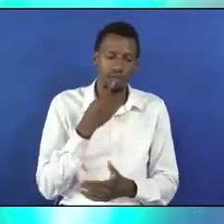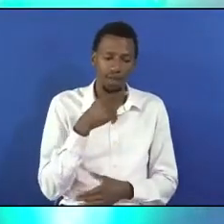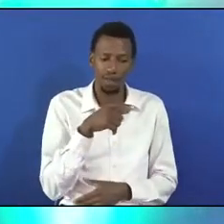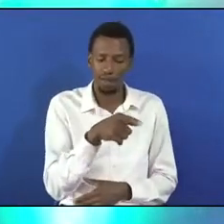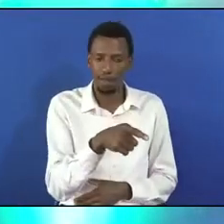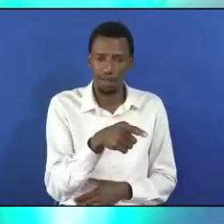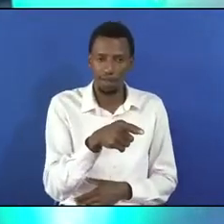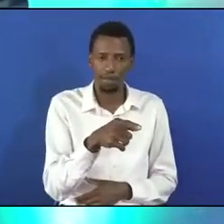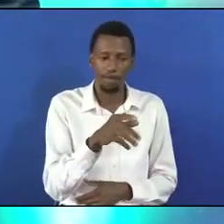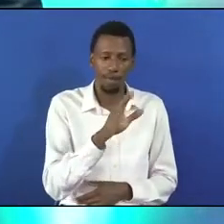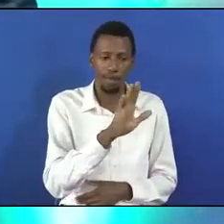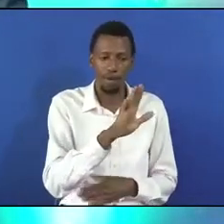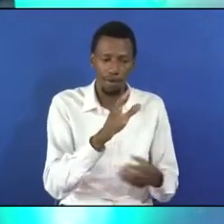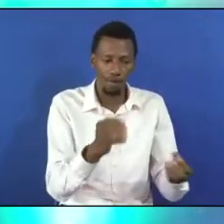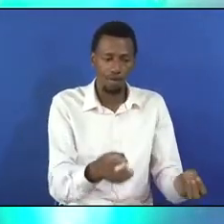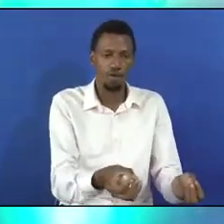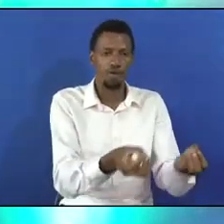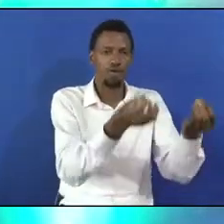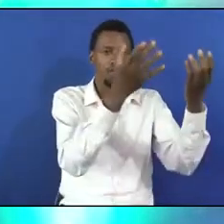of goodwill.